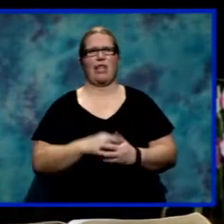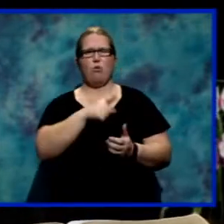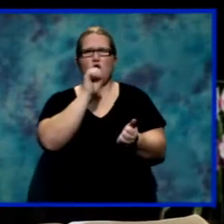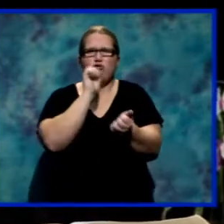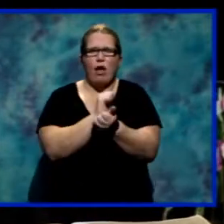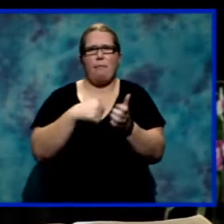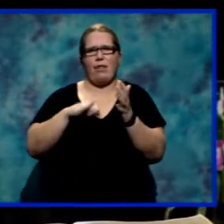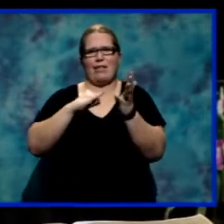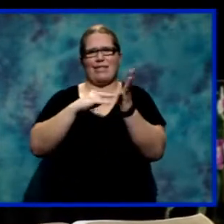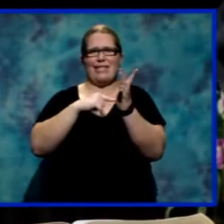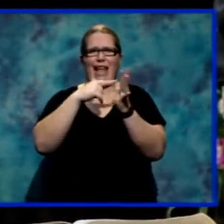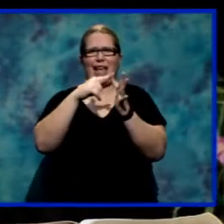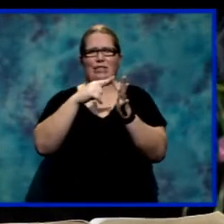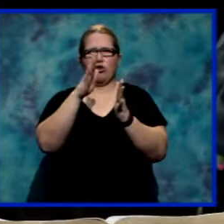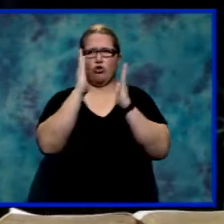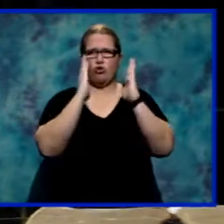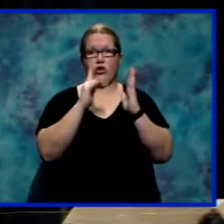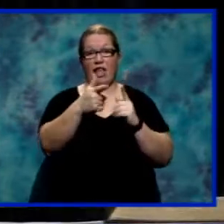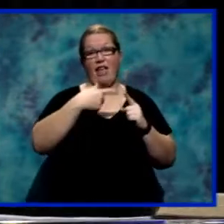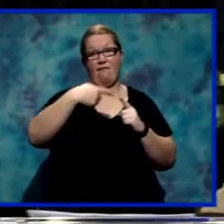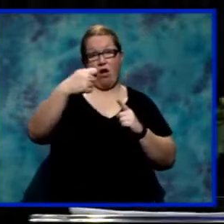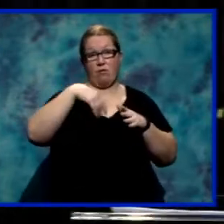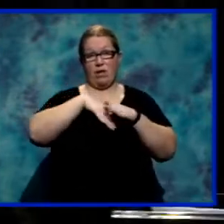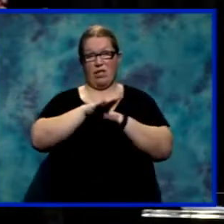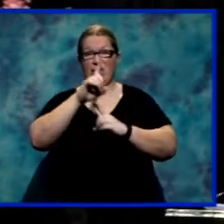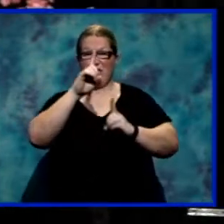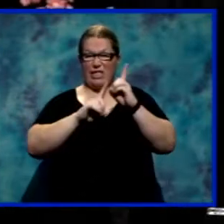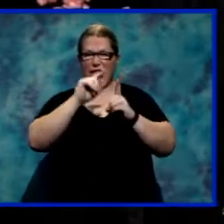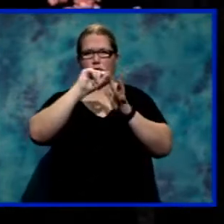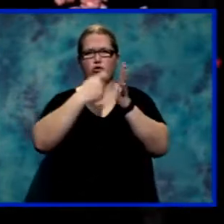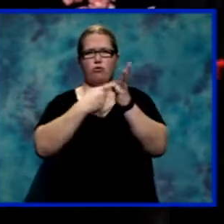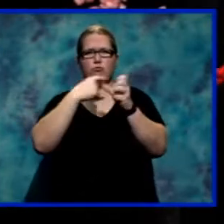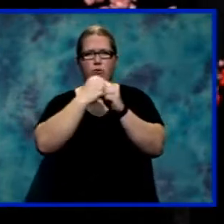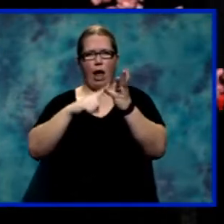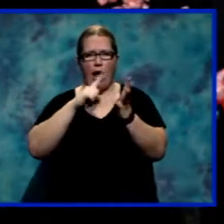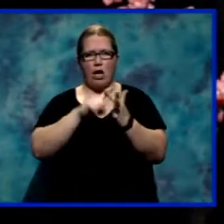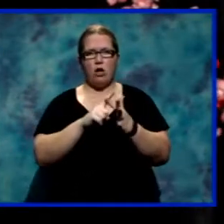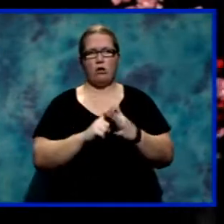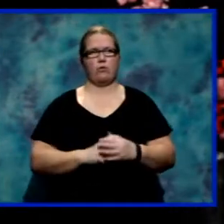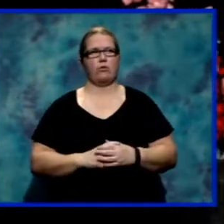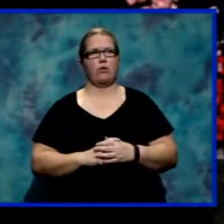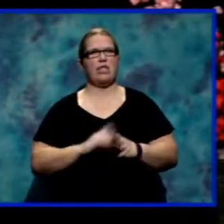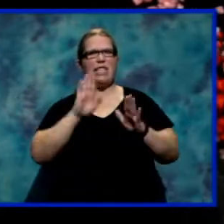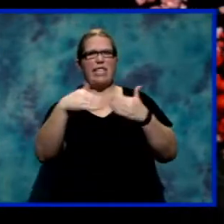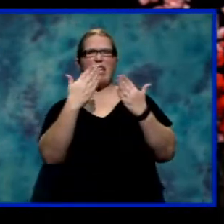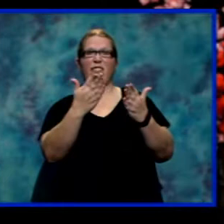church. They'd invited him into the city, into Prague, to give a defense of his gospel, and he'd gone, he'd been arrested,